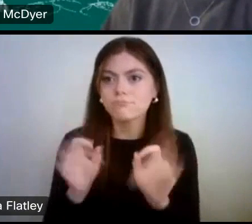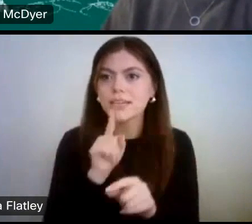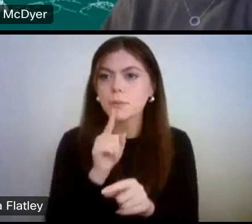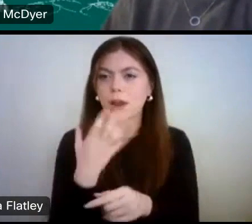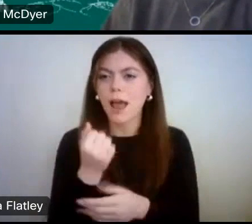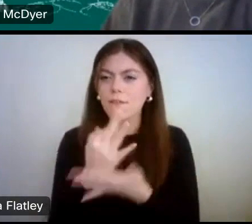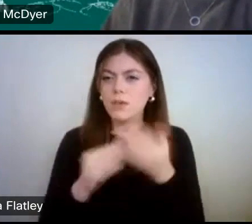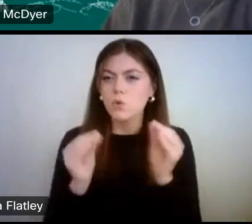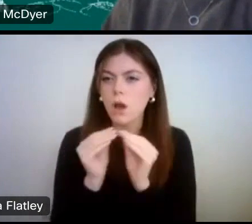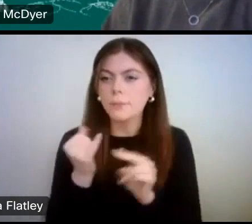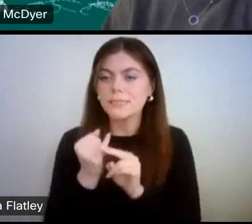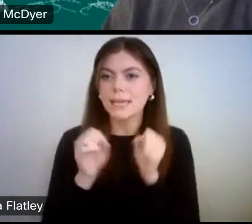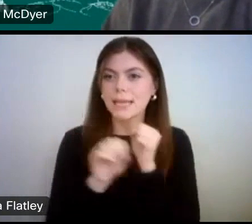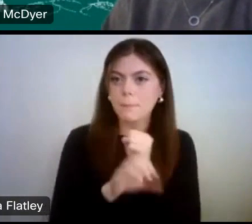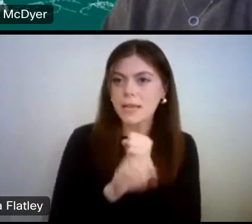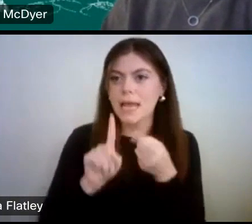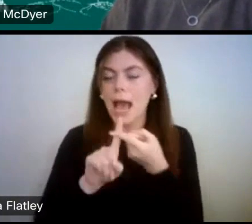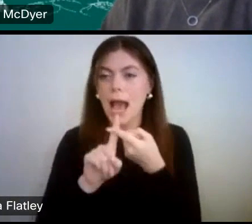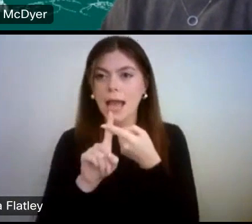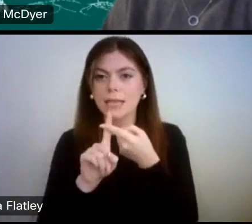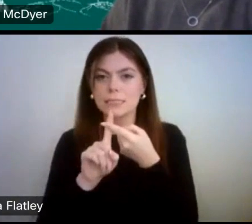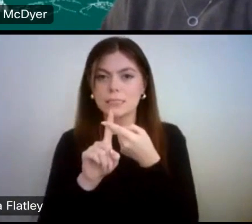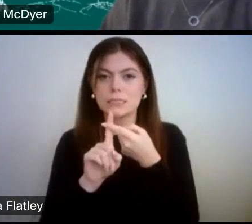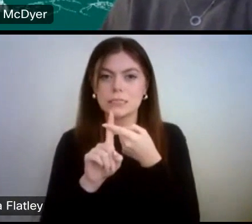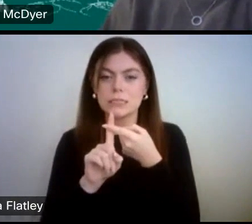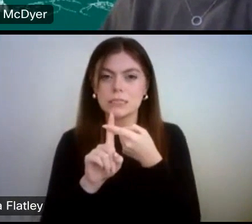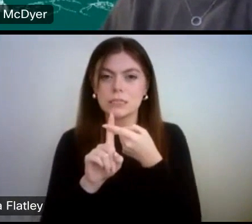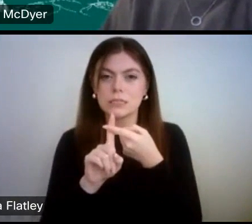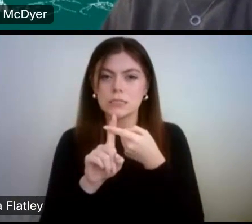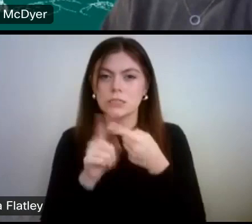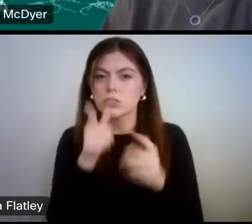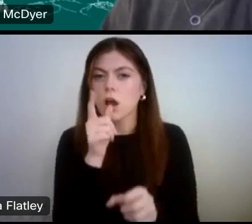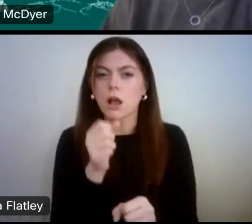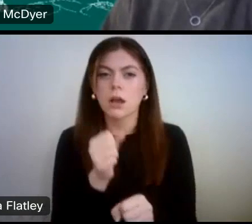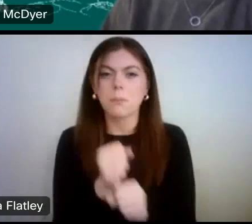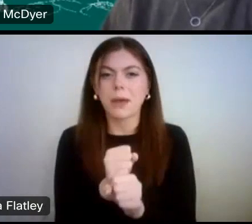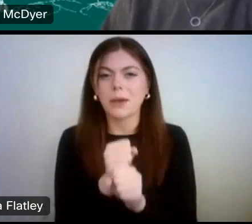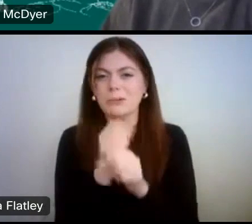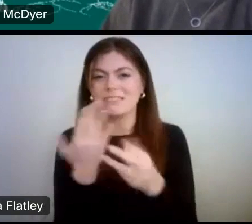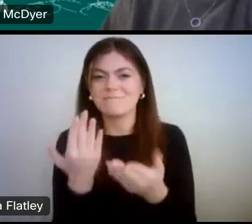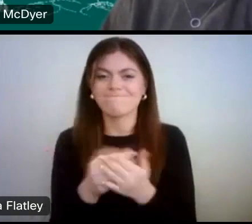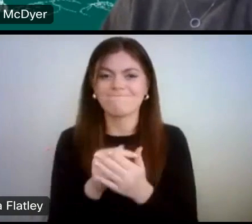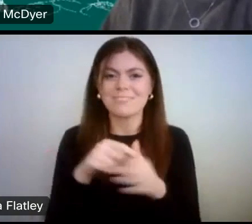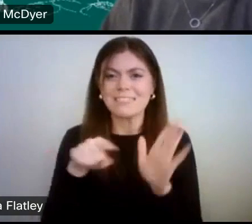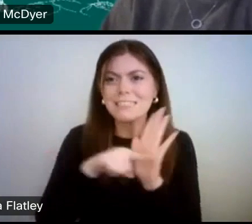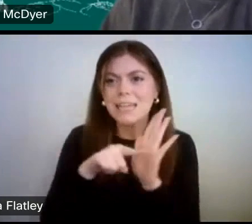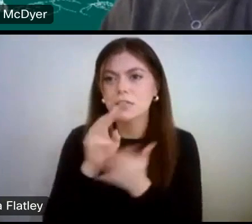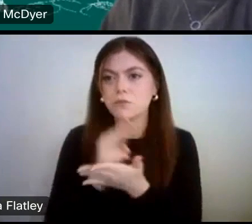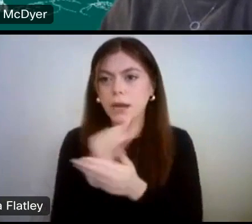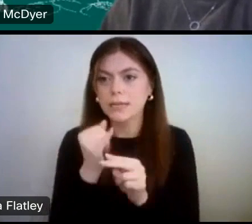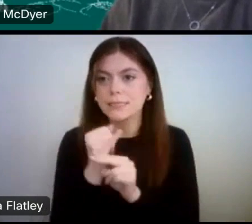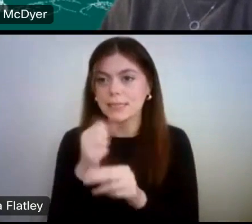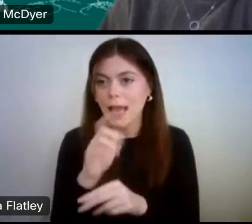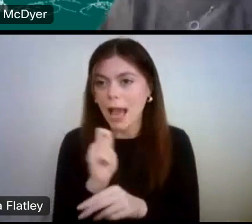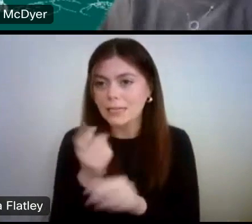the press and on social media about inadequacies of the Act. Can the panel discuss these? So I don't know, do